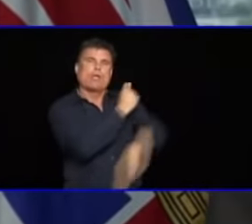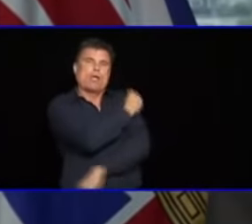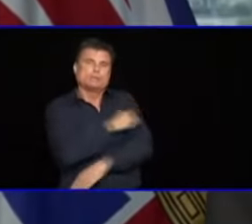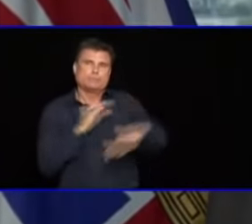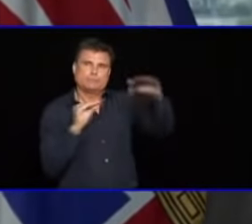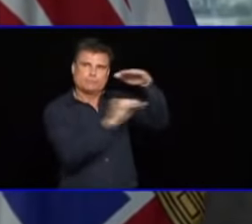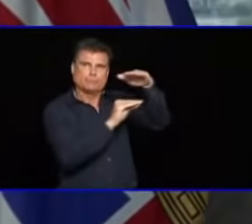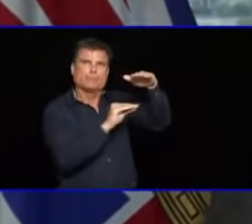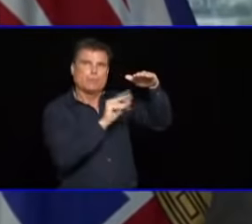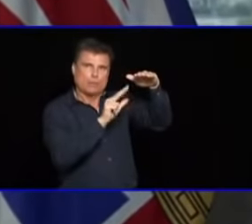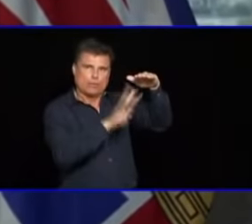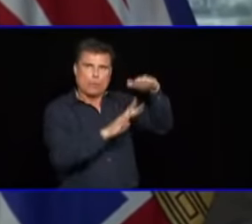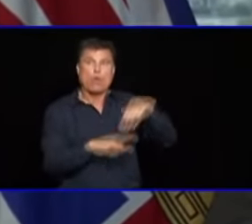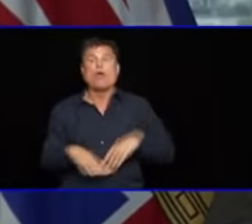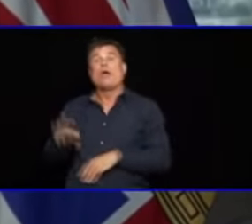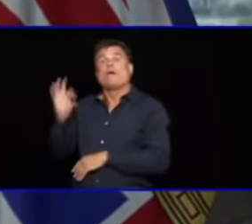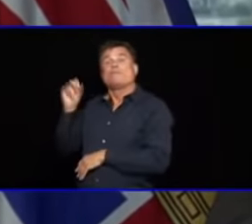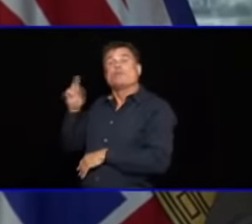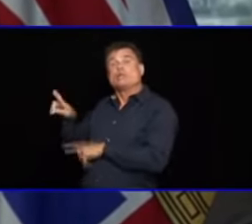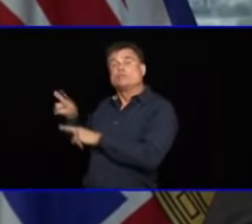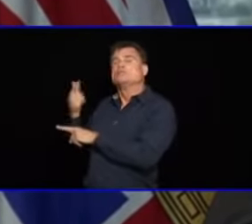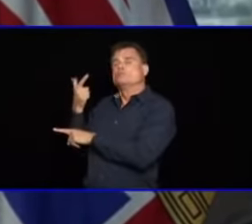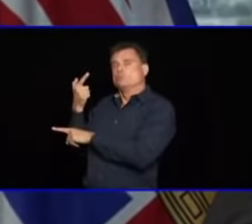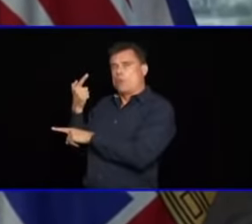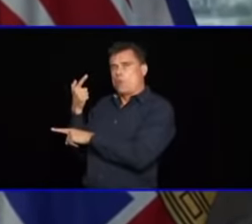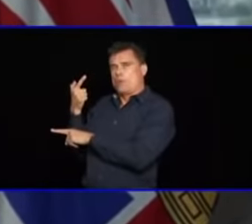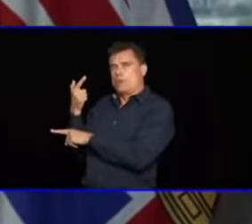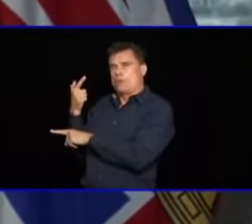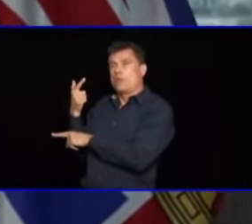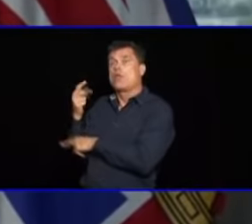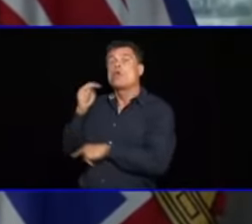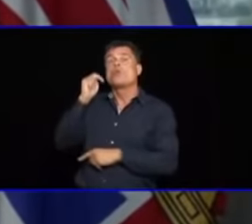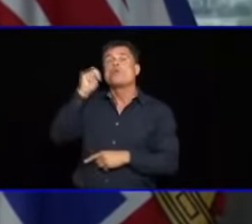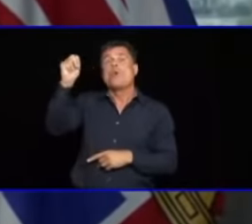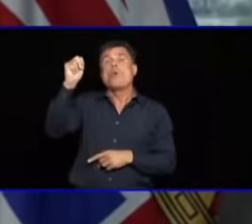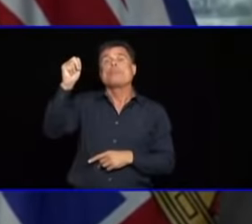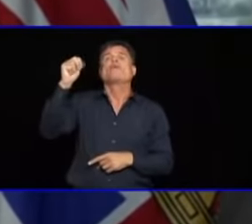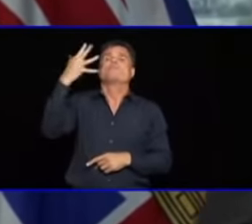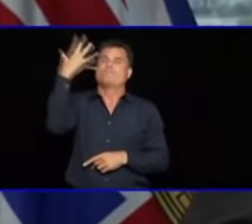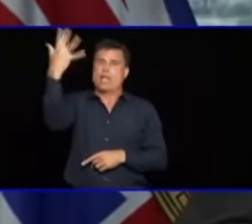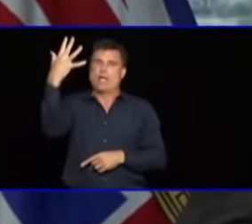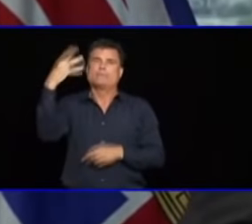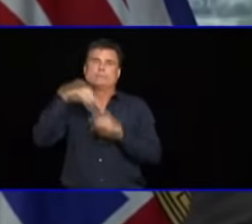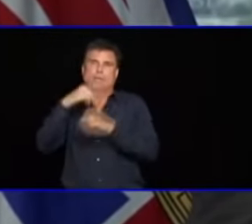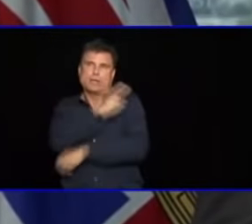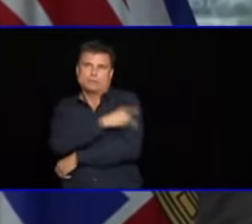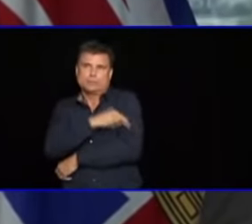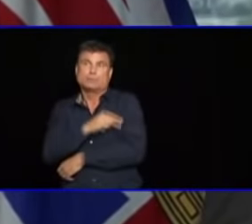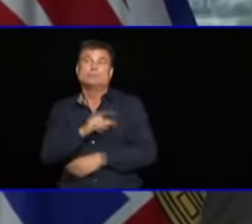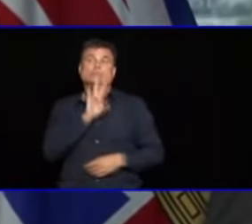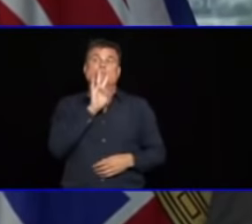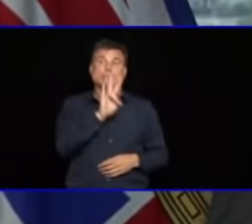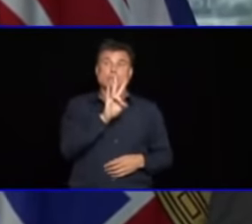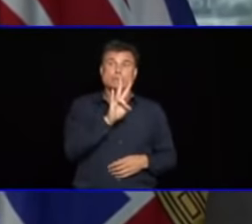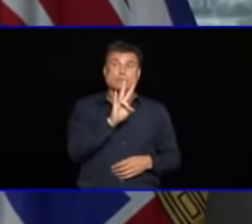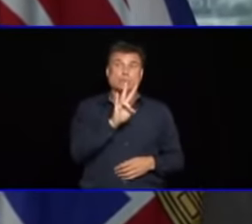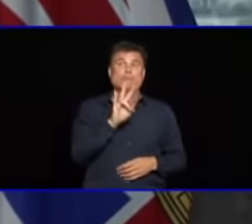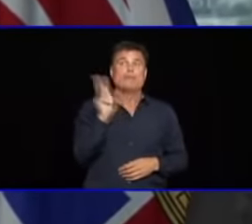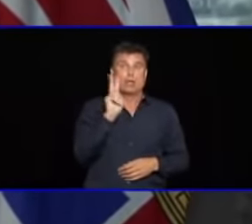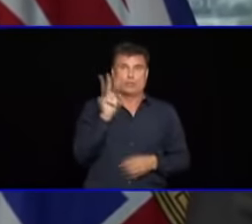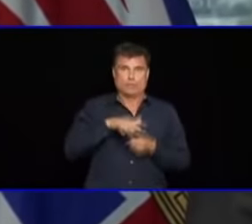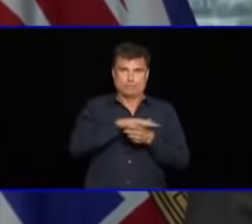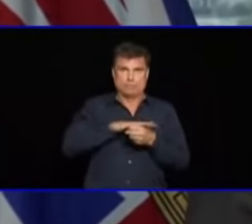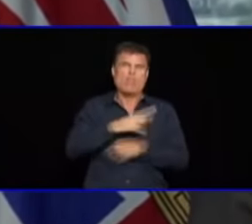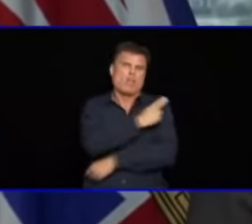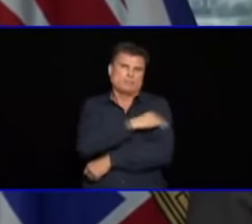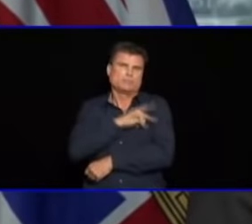that represents 21 people in Fraser Health, 5 in Northern Health, 7 in the Vancouver Coastal Health Authority who reside in Vancouver Coastal